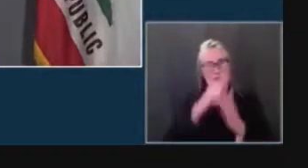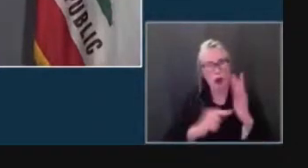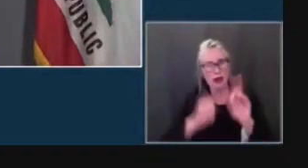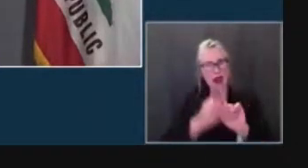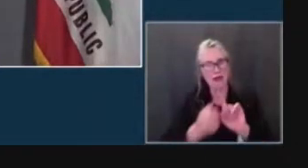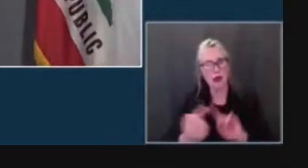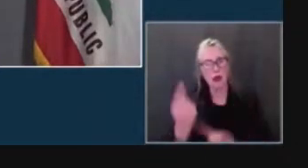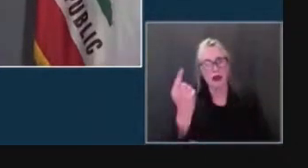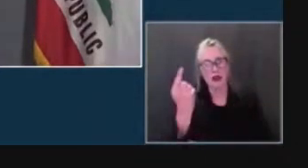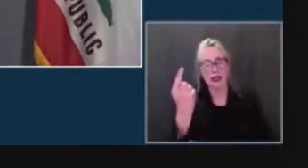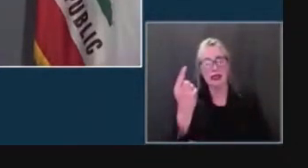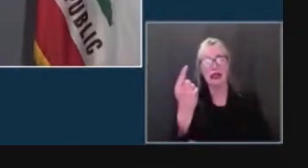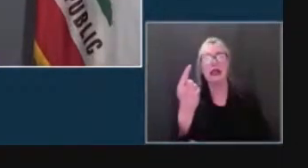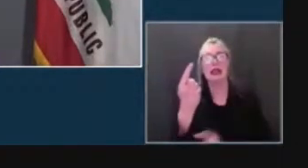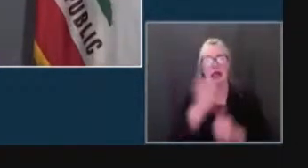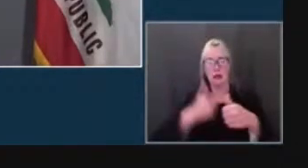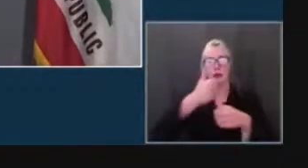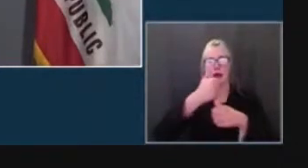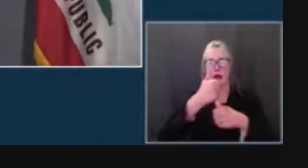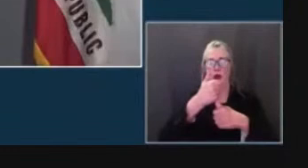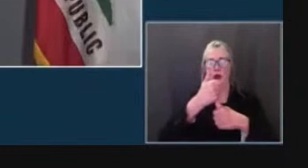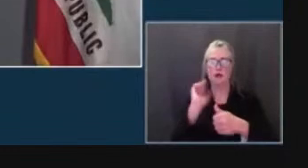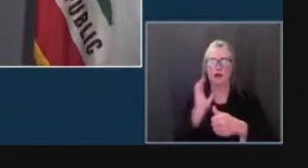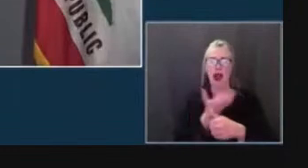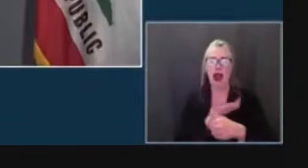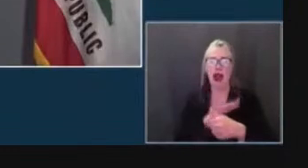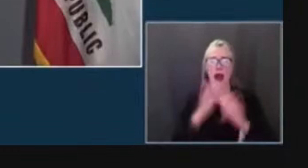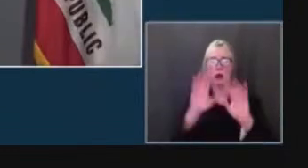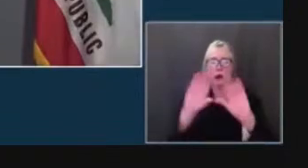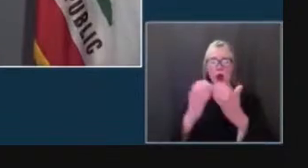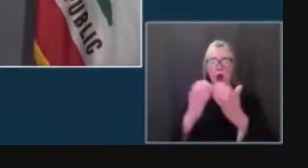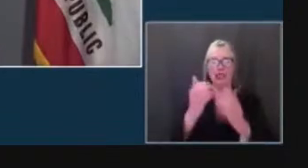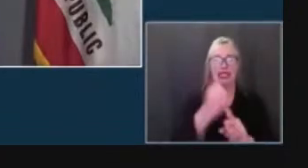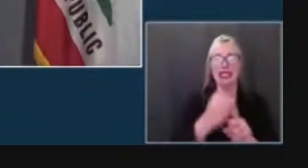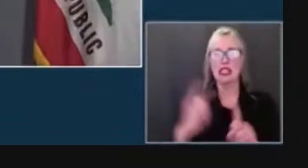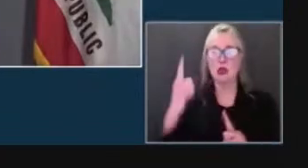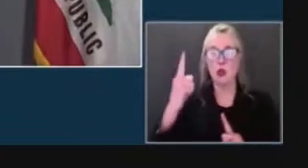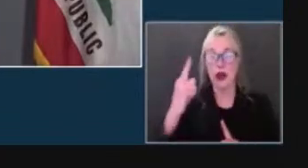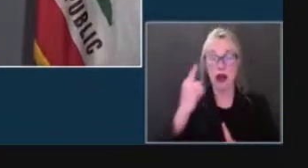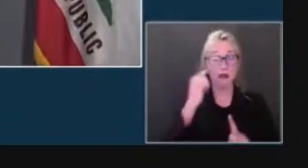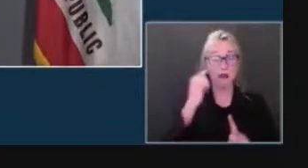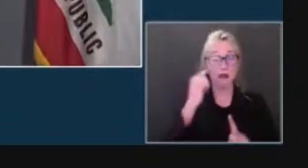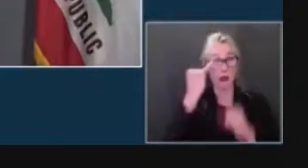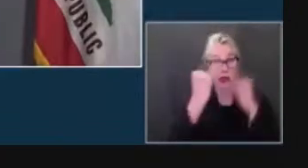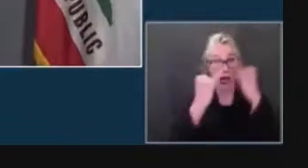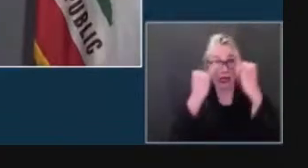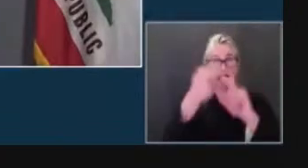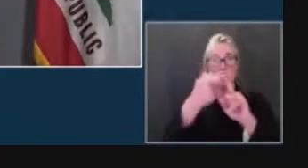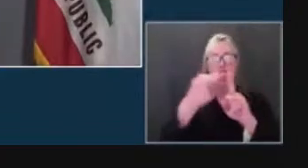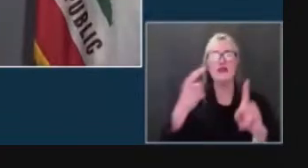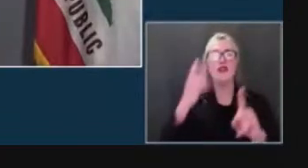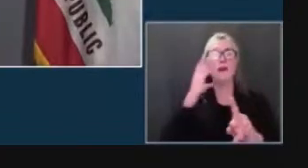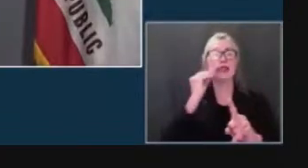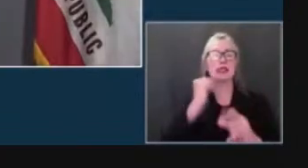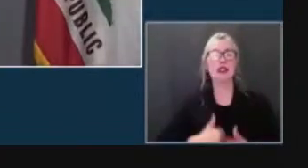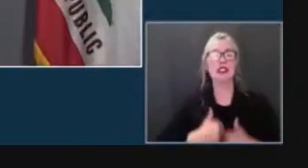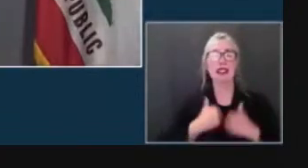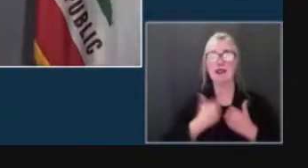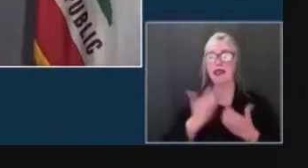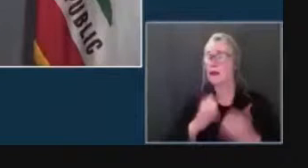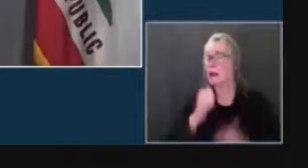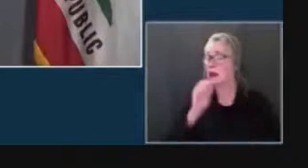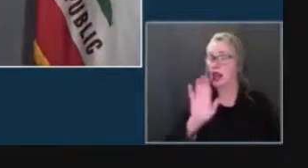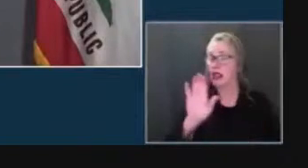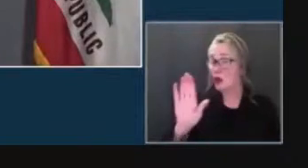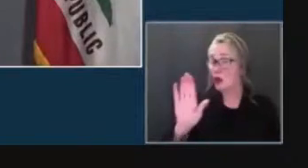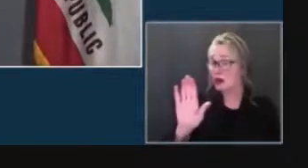is a priority that has a place in our party. Each and every one of those visions comes from a lived experience that may not be your own, but